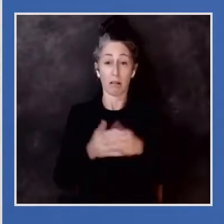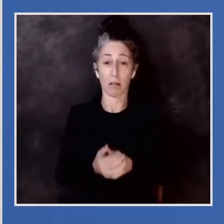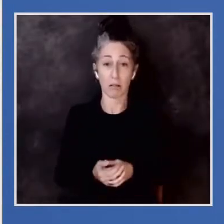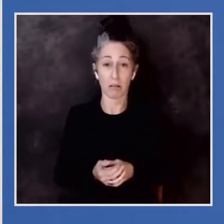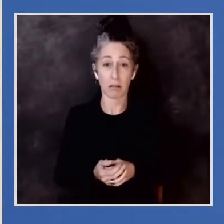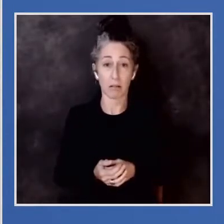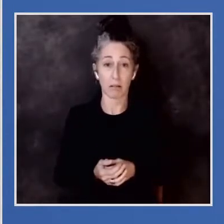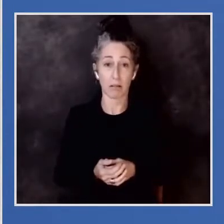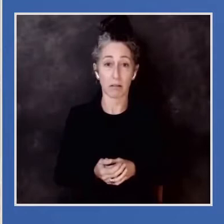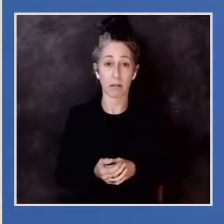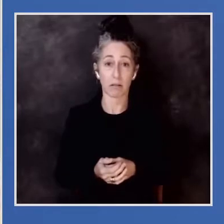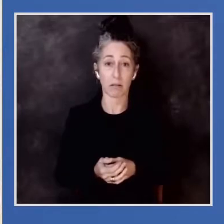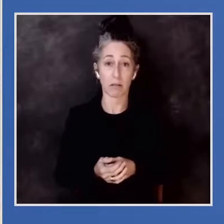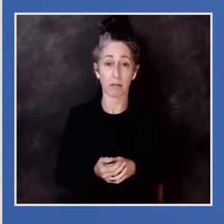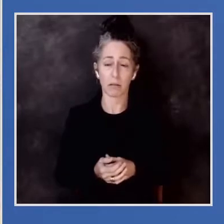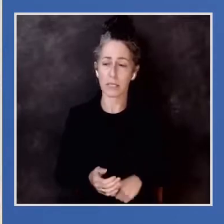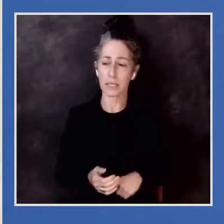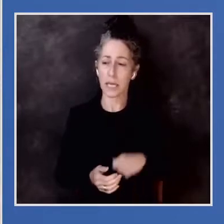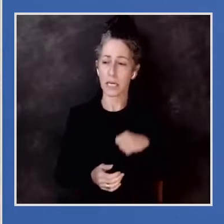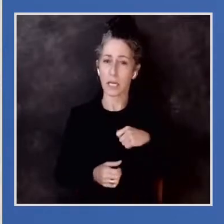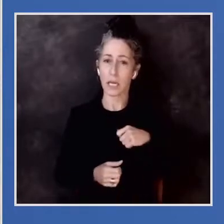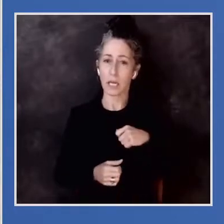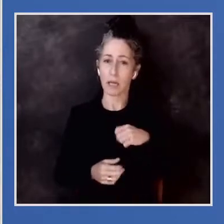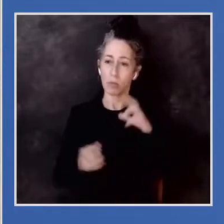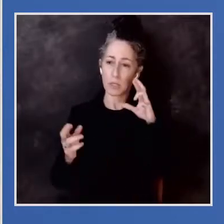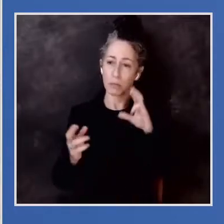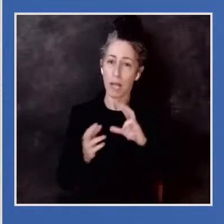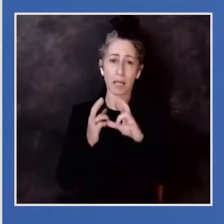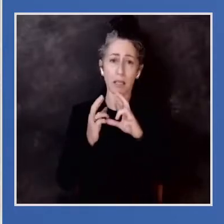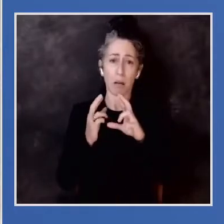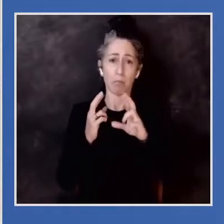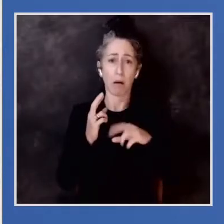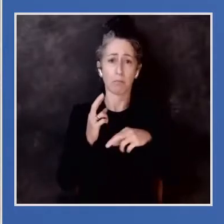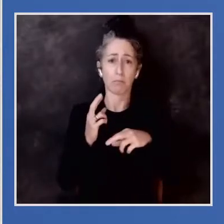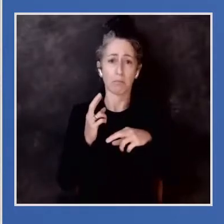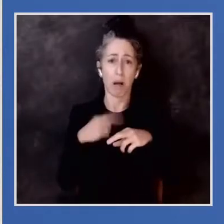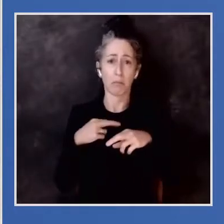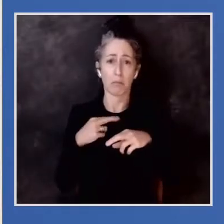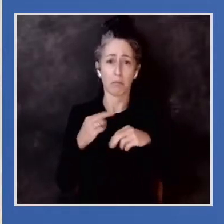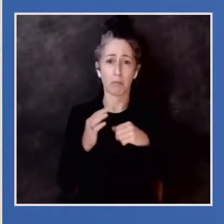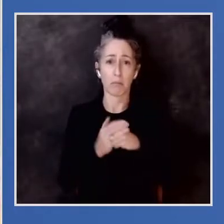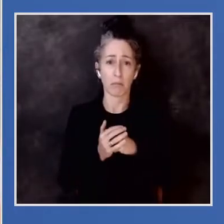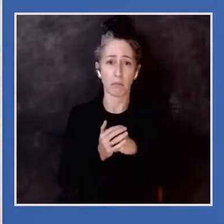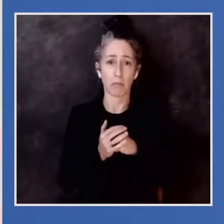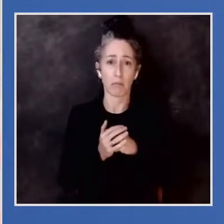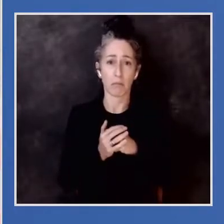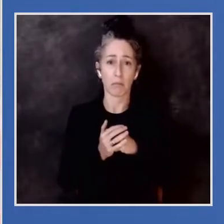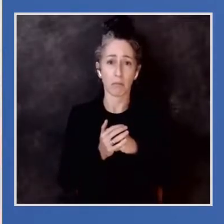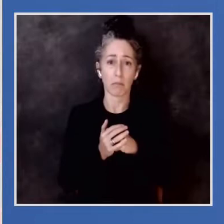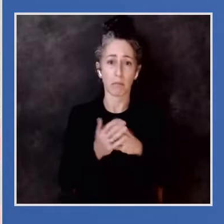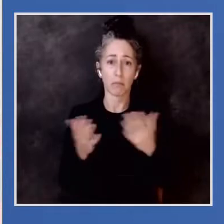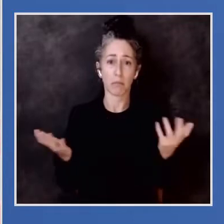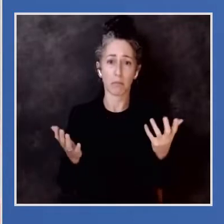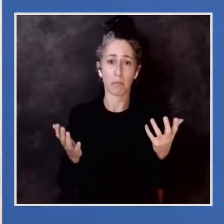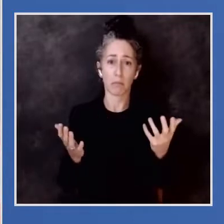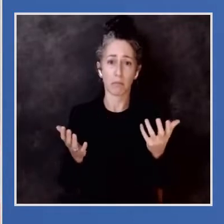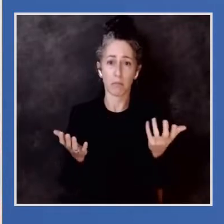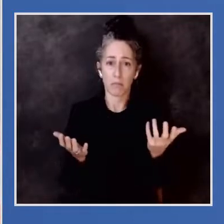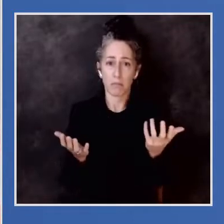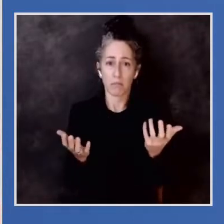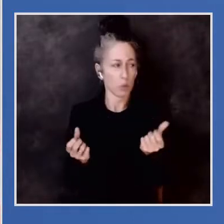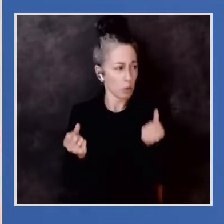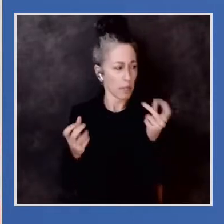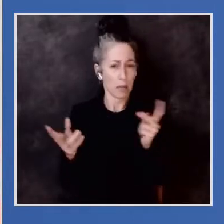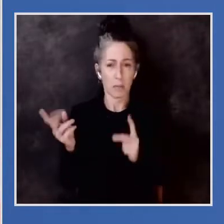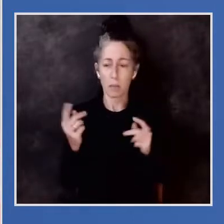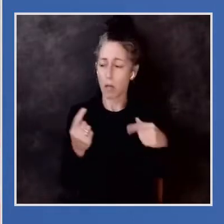dignity in one another. We've stopped showing each other respect. Too many among us spend